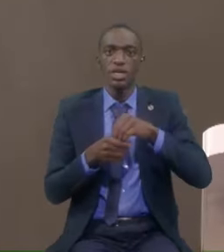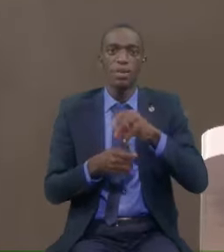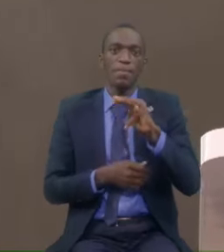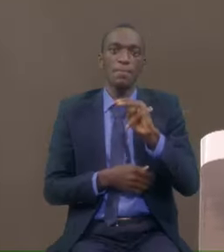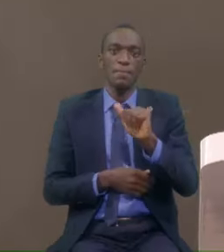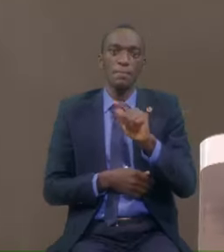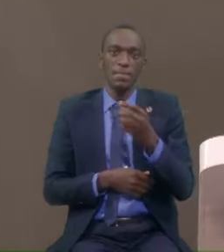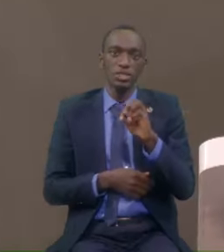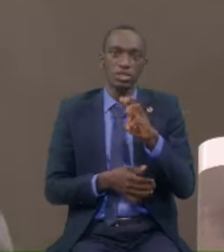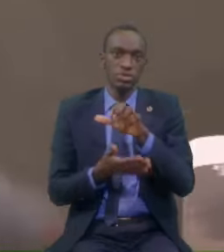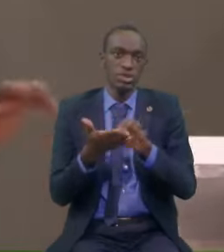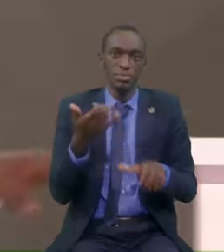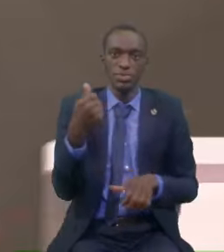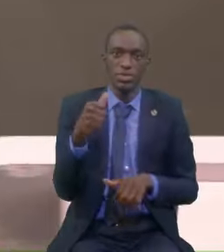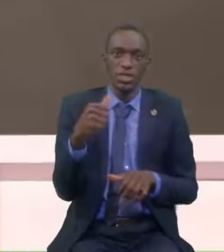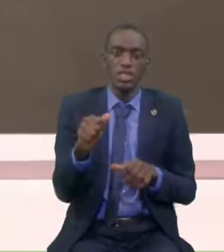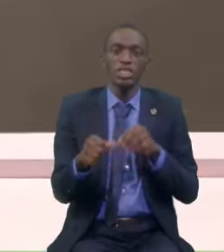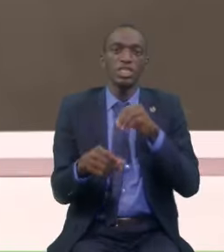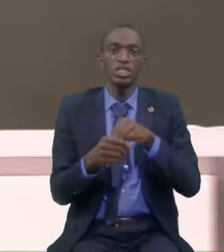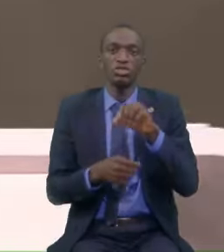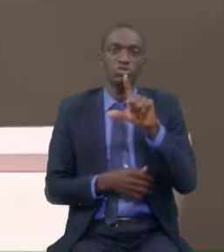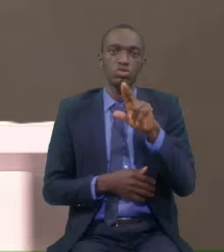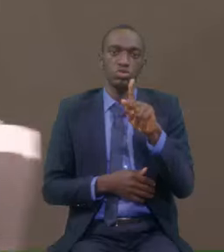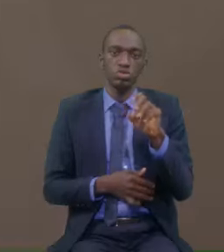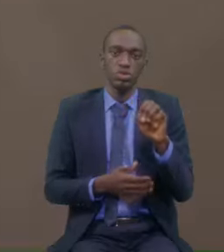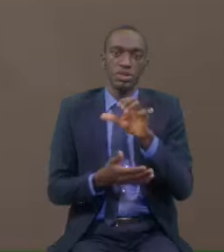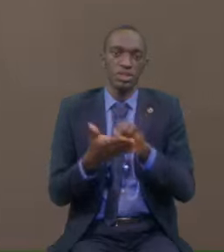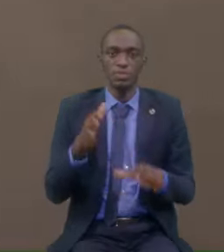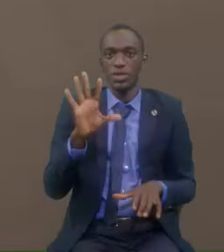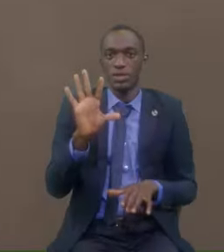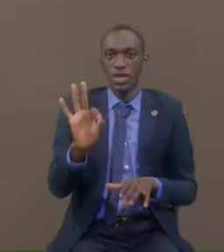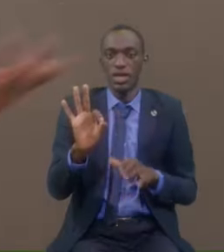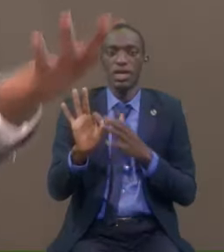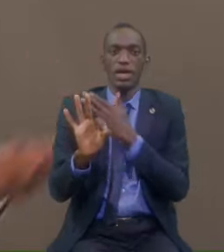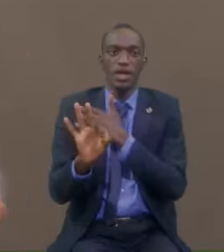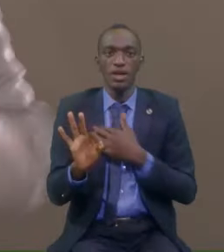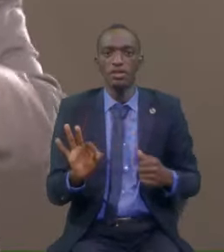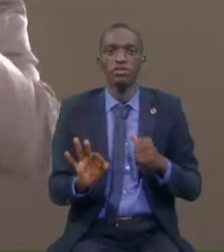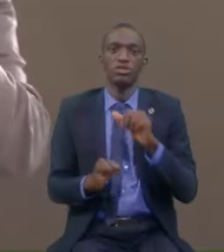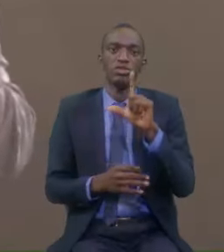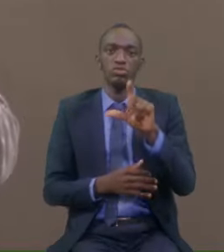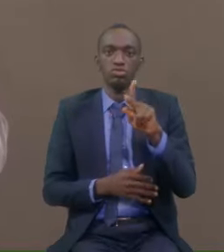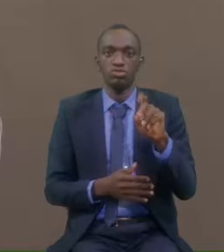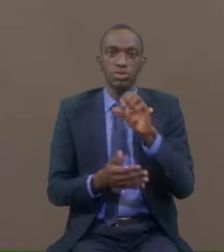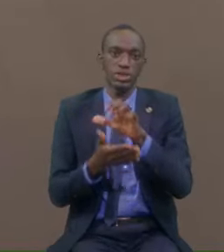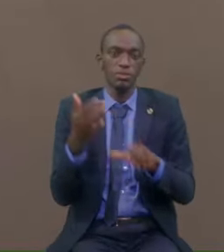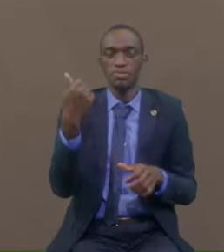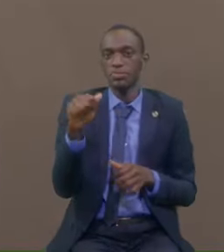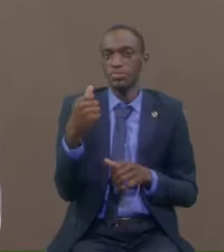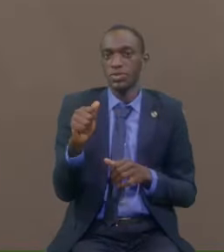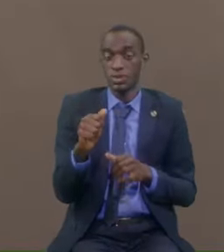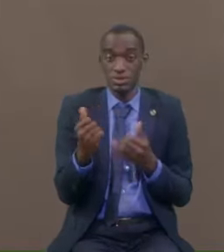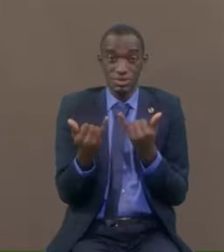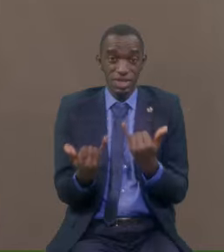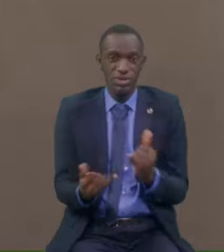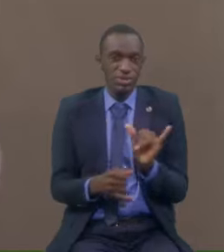in Luke chapter 9 and Luke chapter 10. And now the same healing is